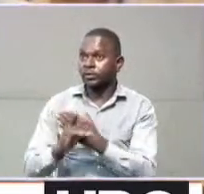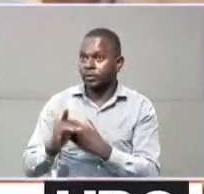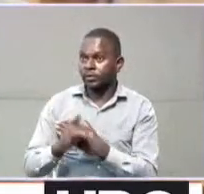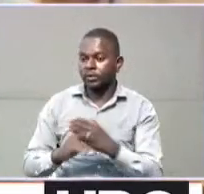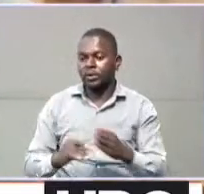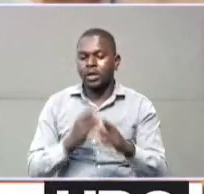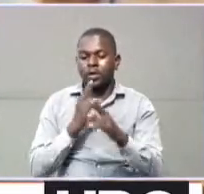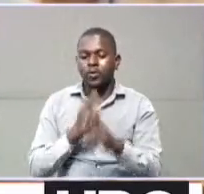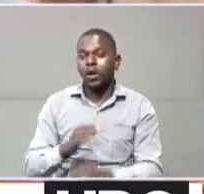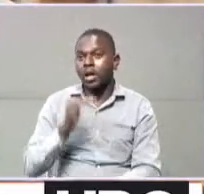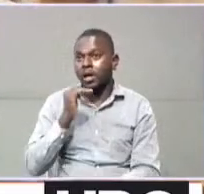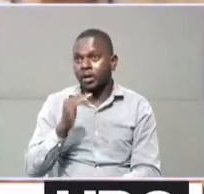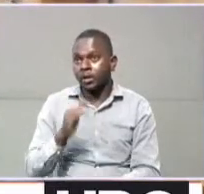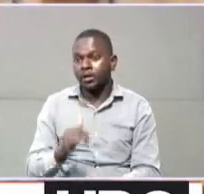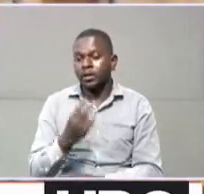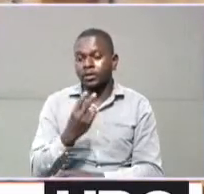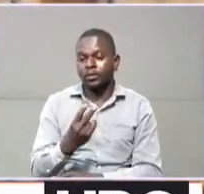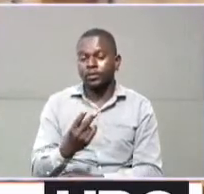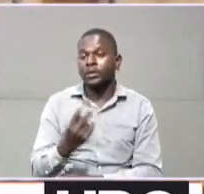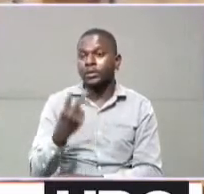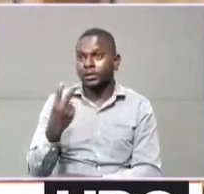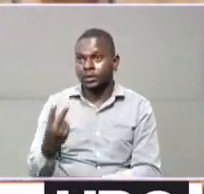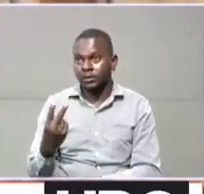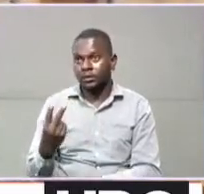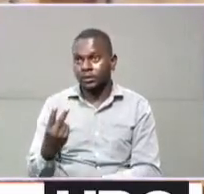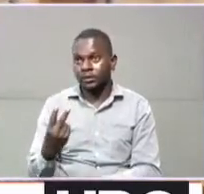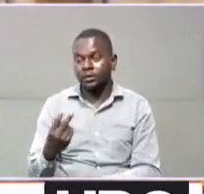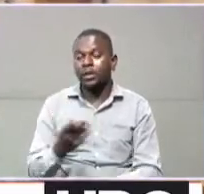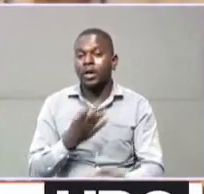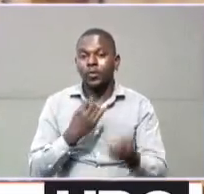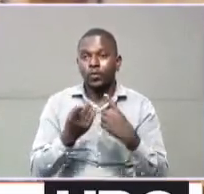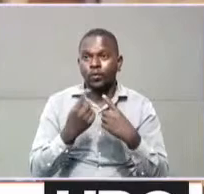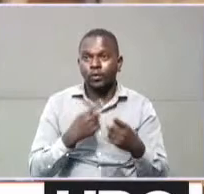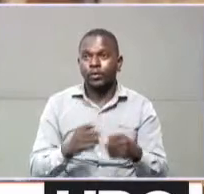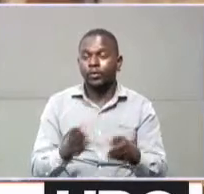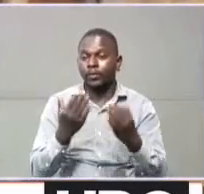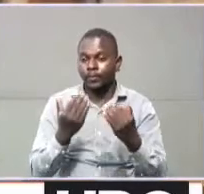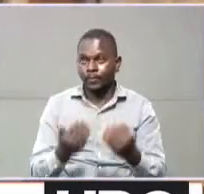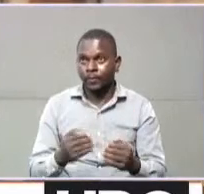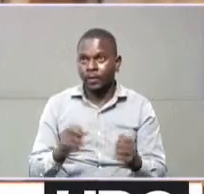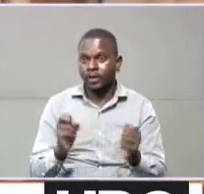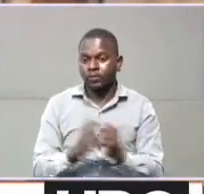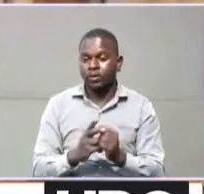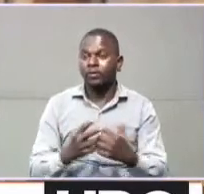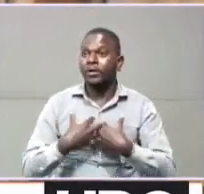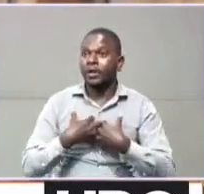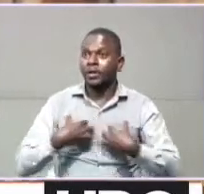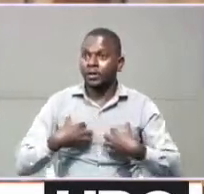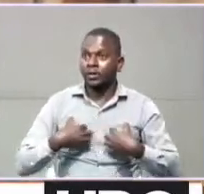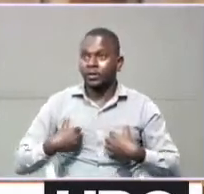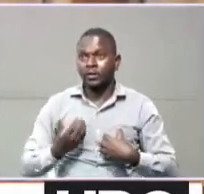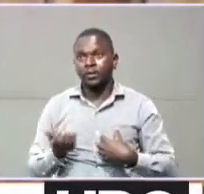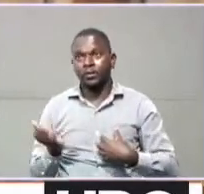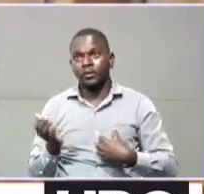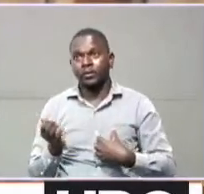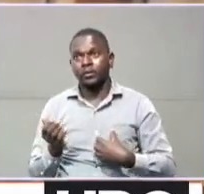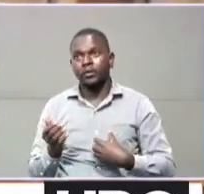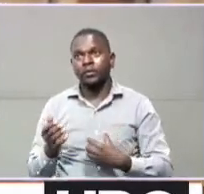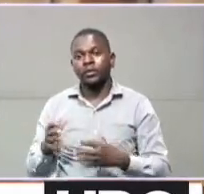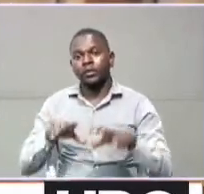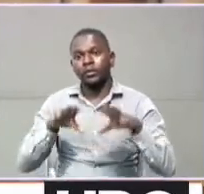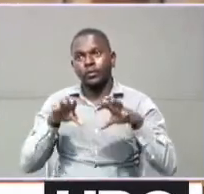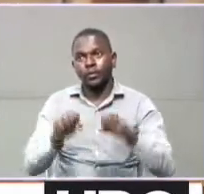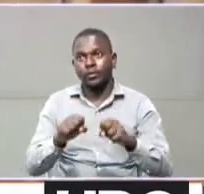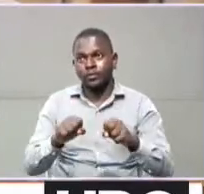honorable speaker on the 22nd as we talk 12 animals have been brought back have been taken